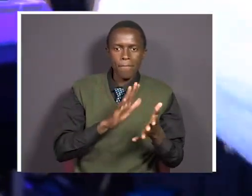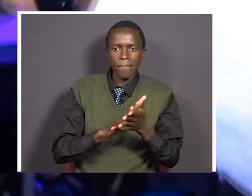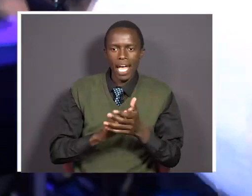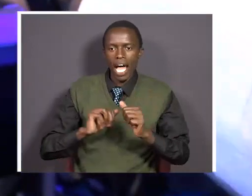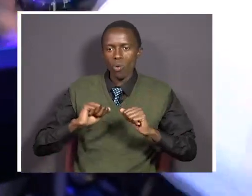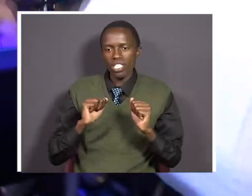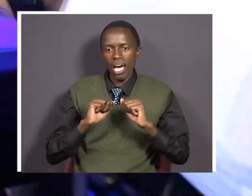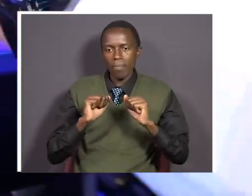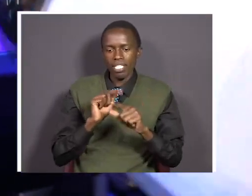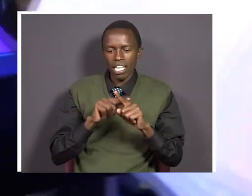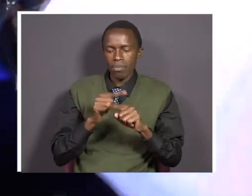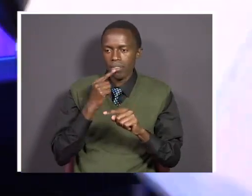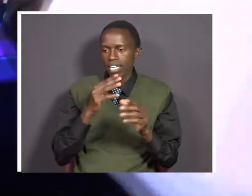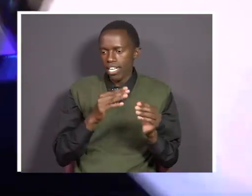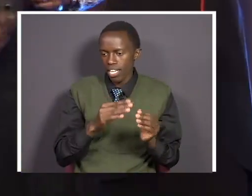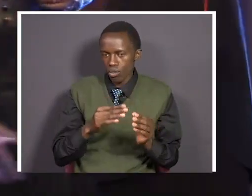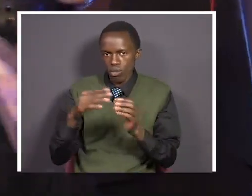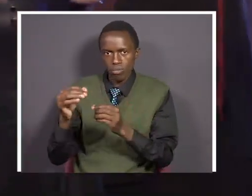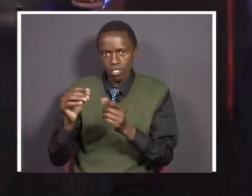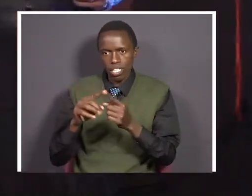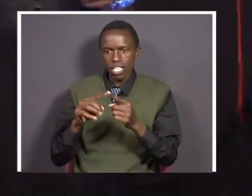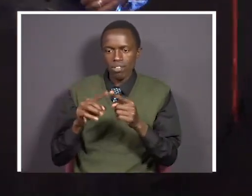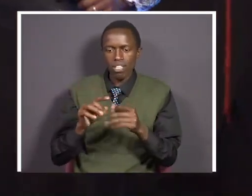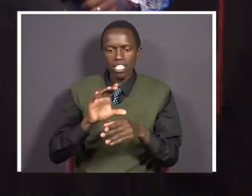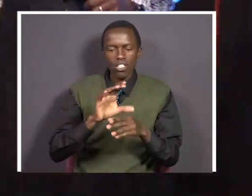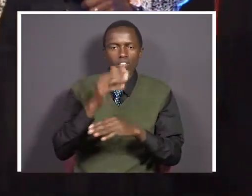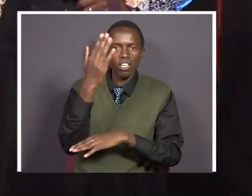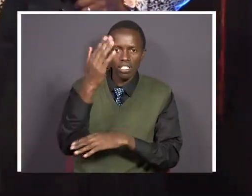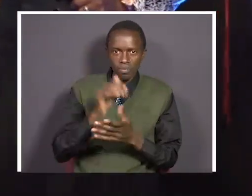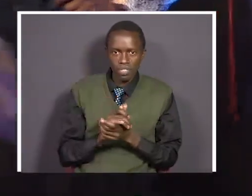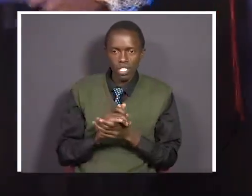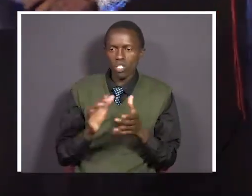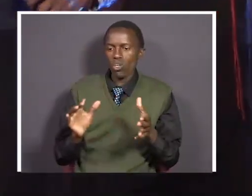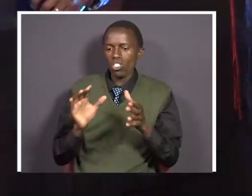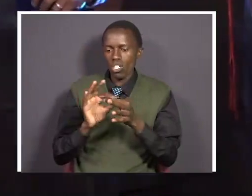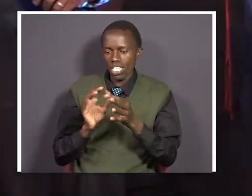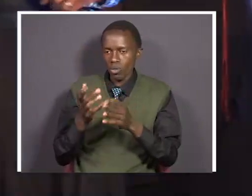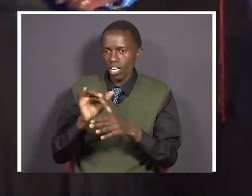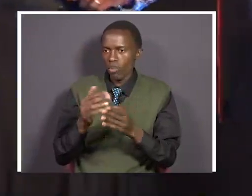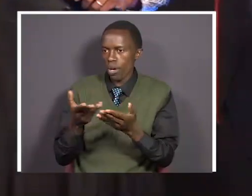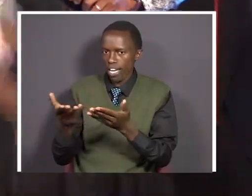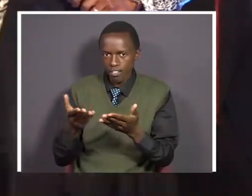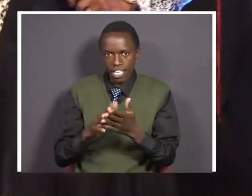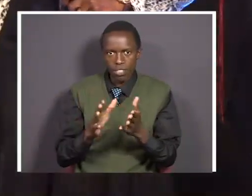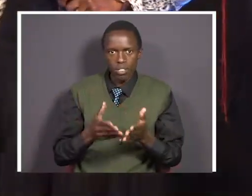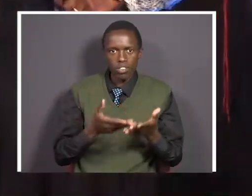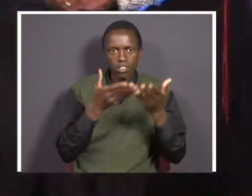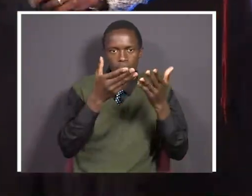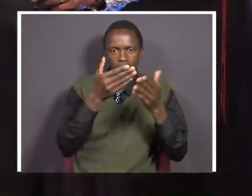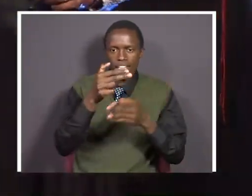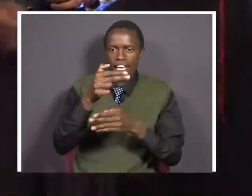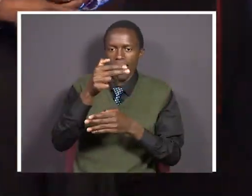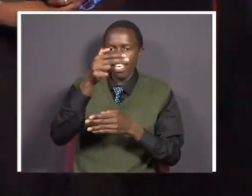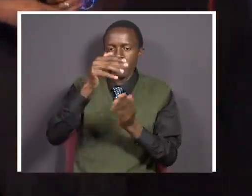I was glad when they said unto me, let us go into the house of the Lord. So join us wherever you are as we raise